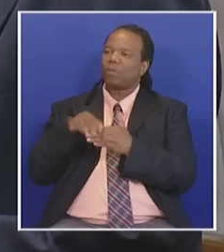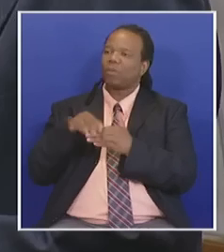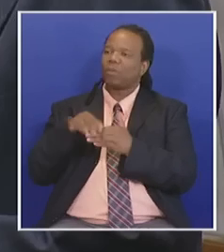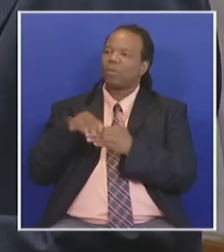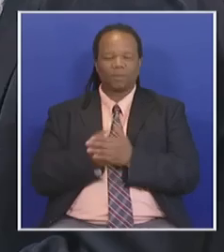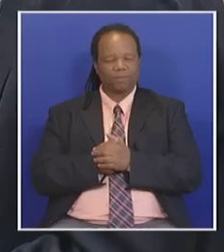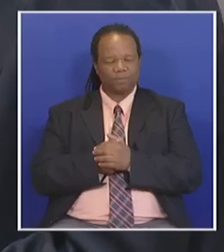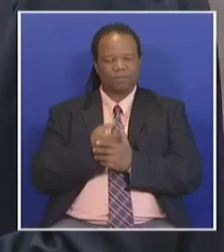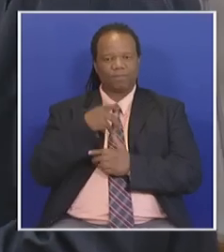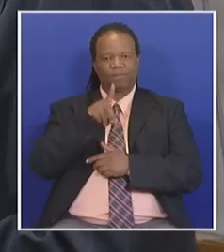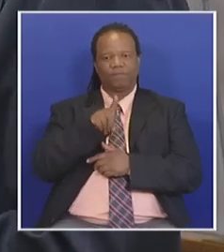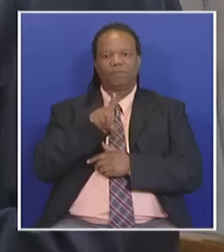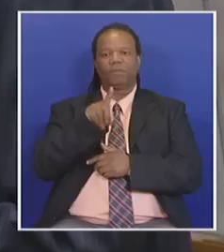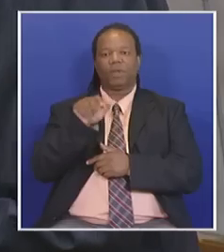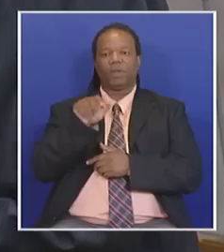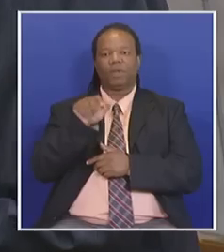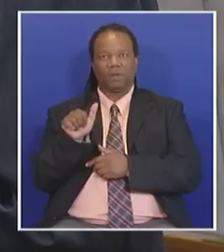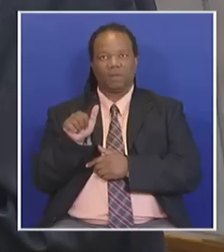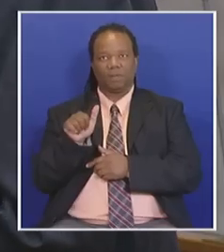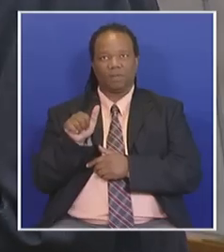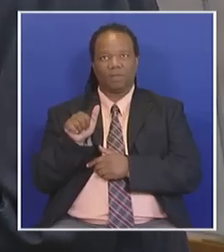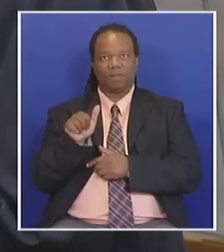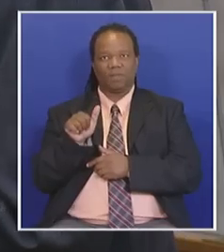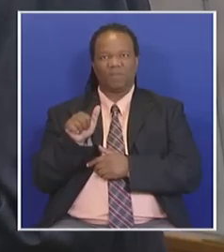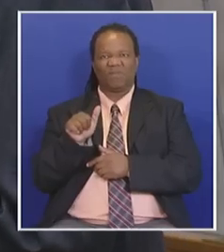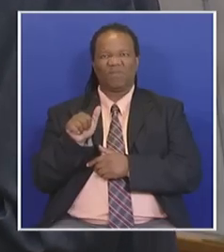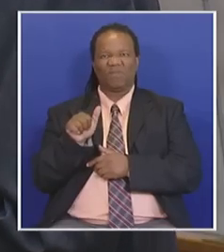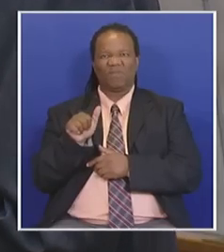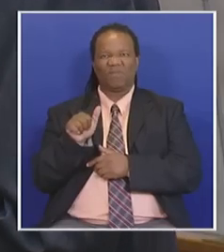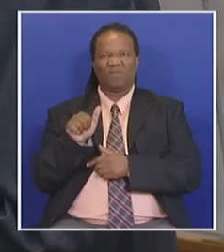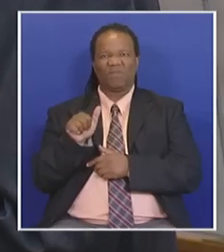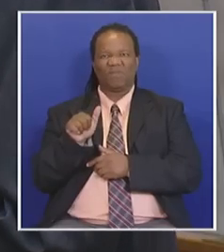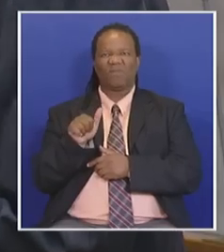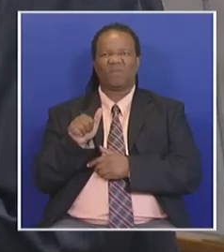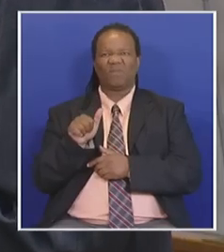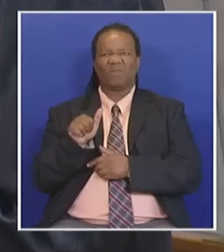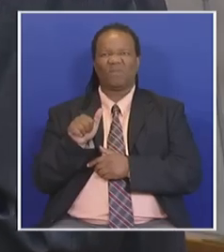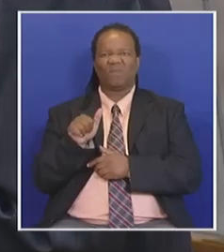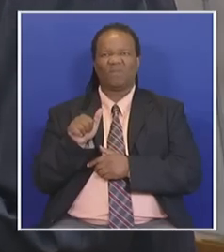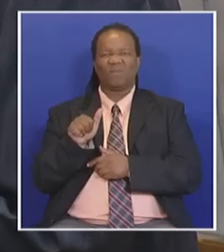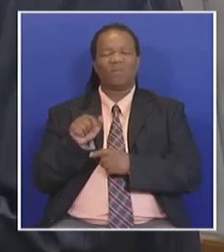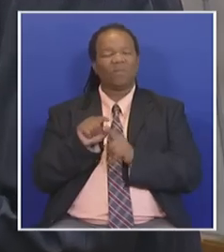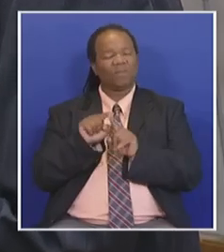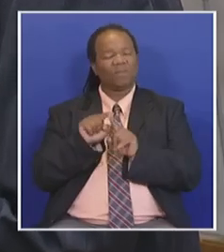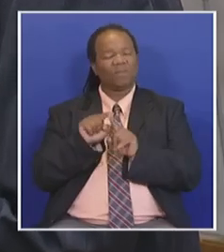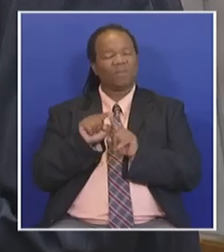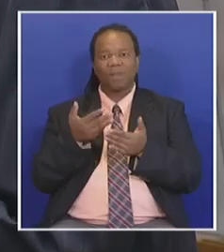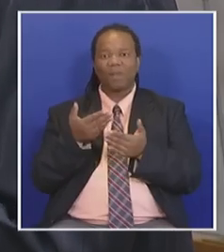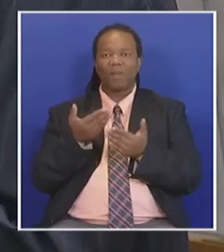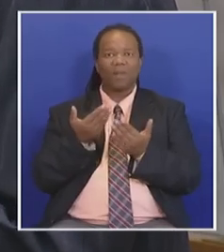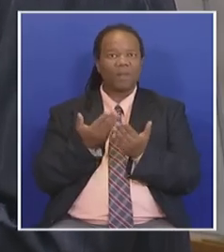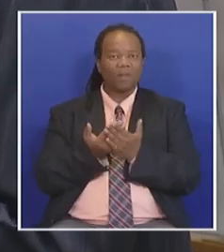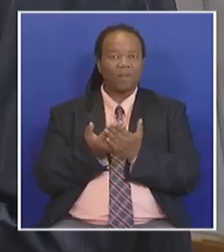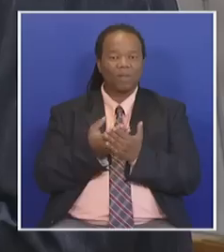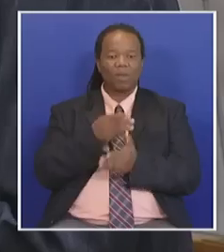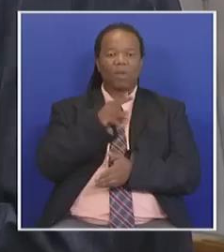of the Democratic Alliance, I hereby wish to move a motion without notice that this House notes that the World Health